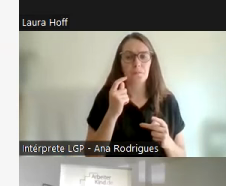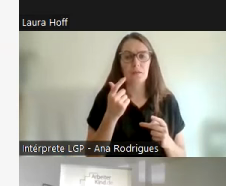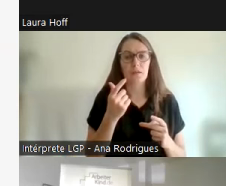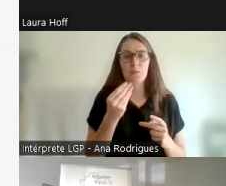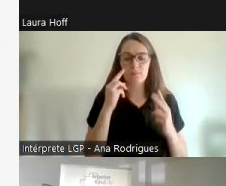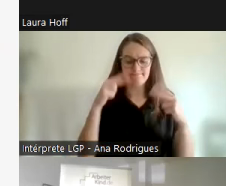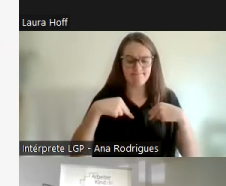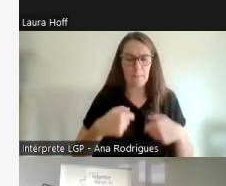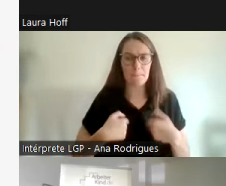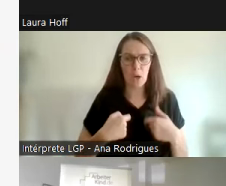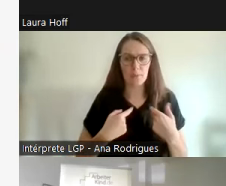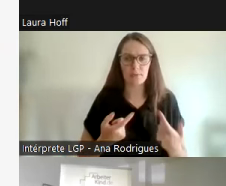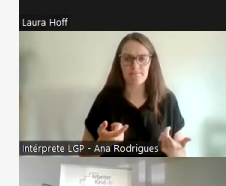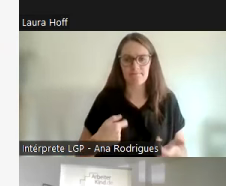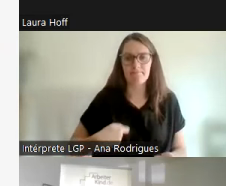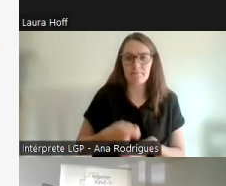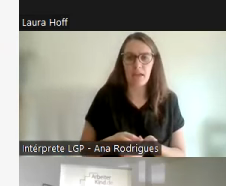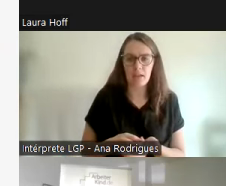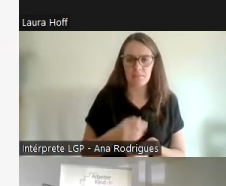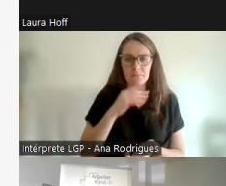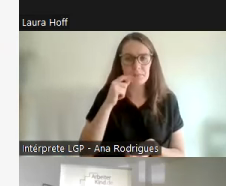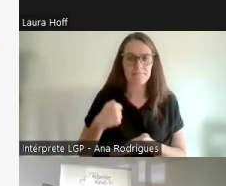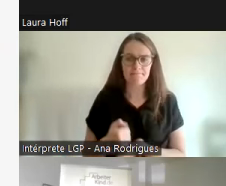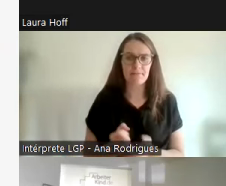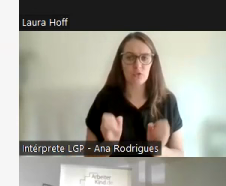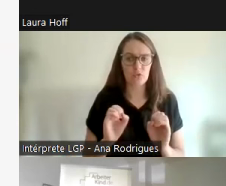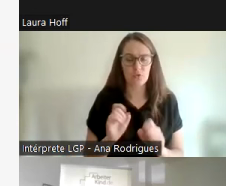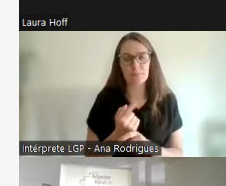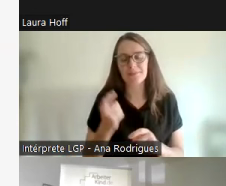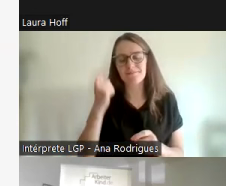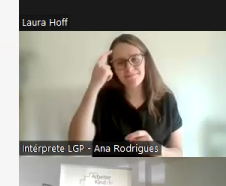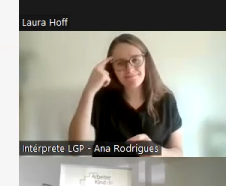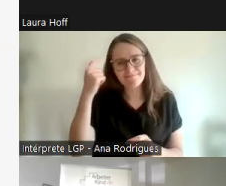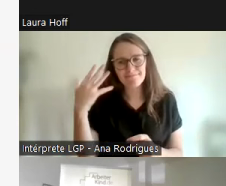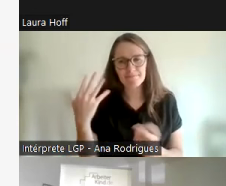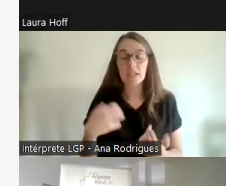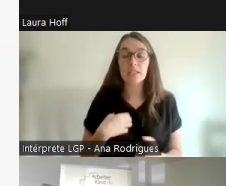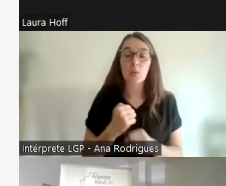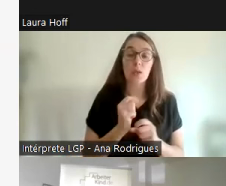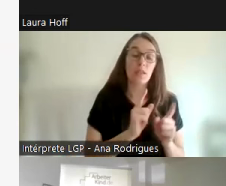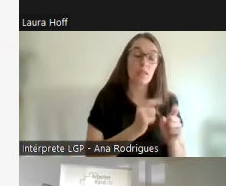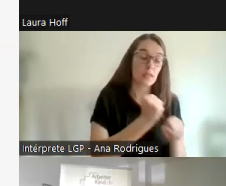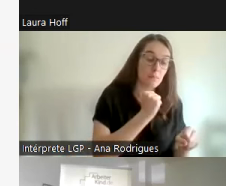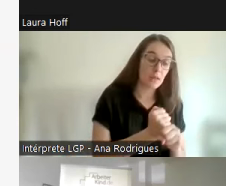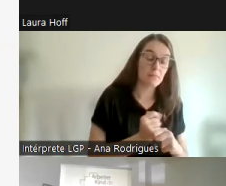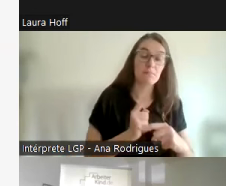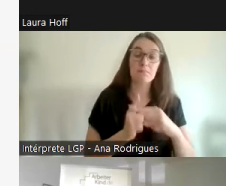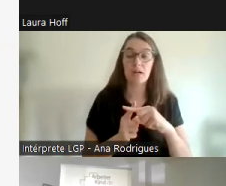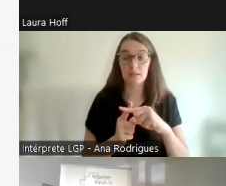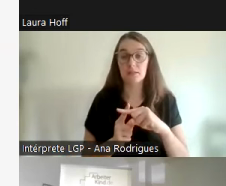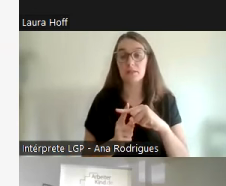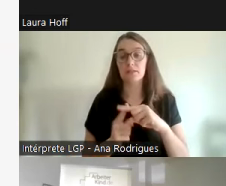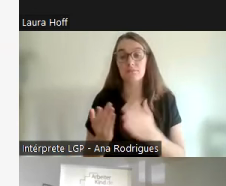They have to pay for college out of their own pockets, which means that they have to work while they